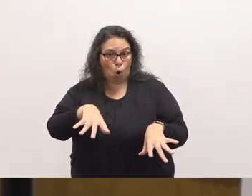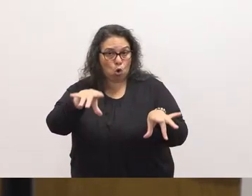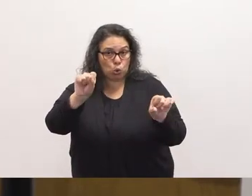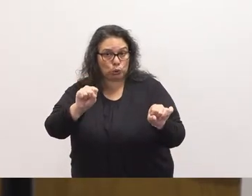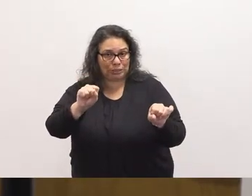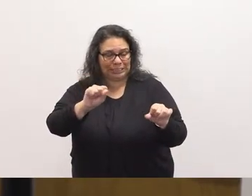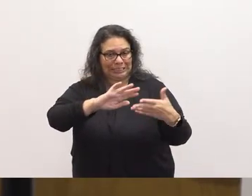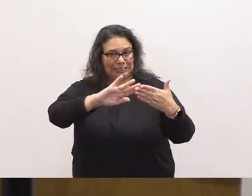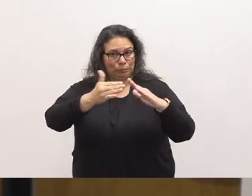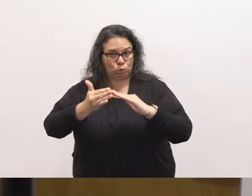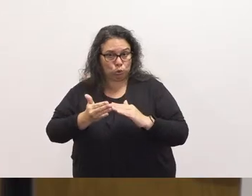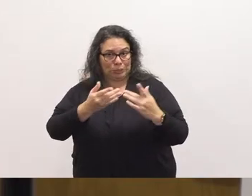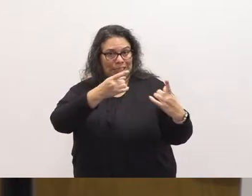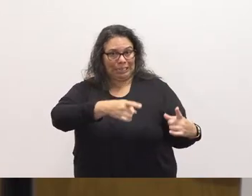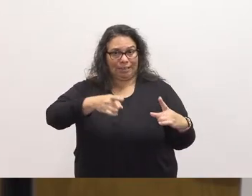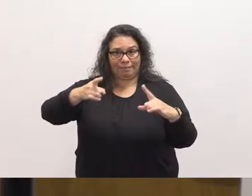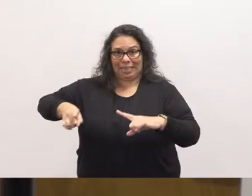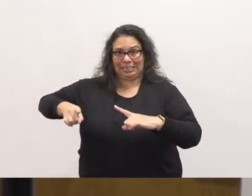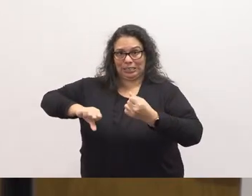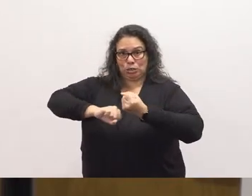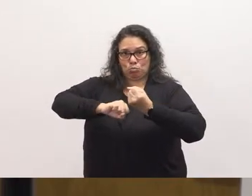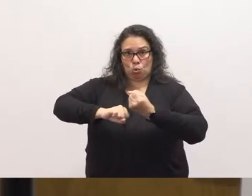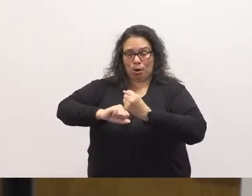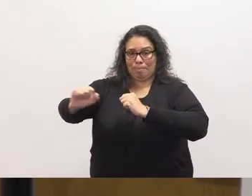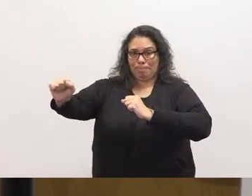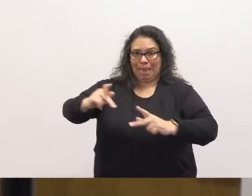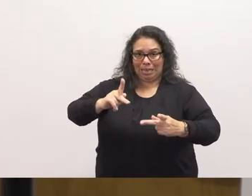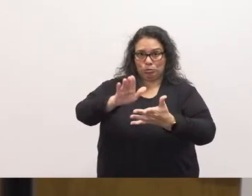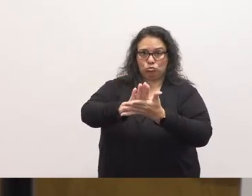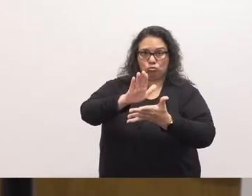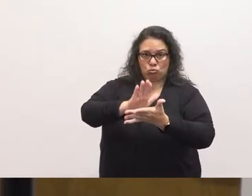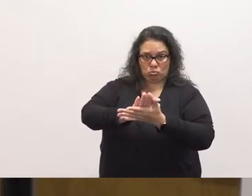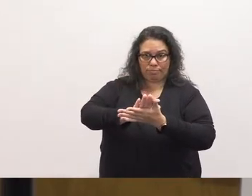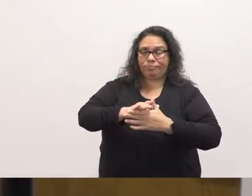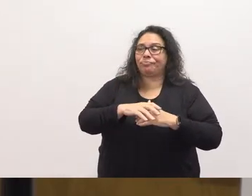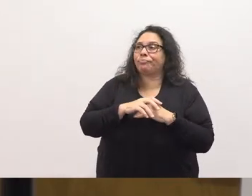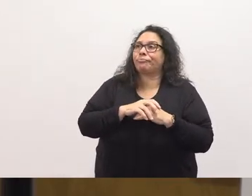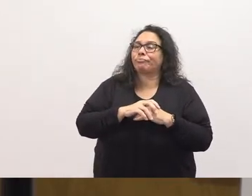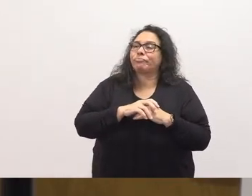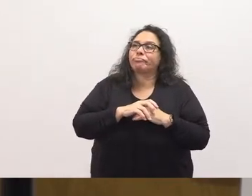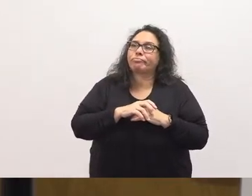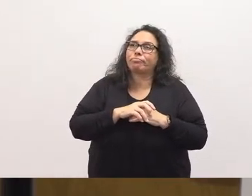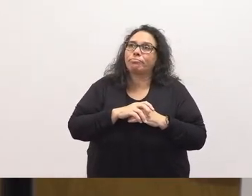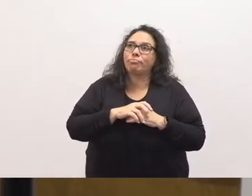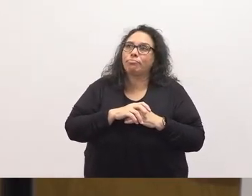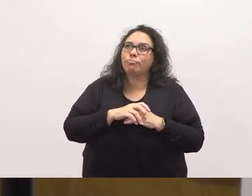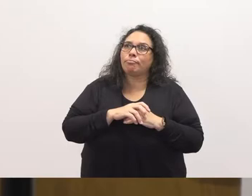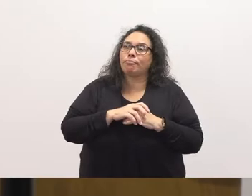large community events to support back to school. That is